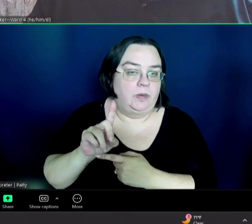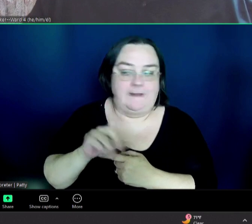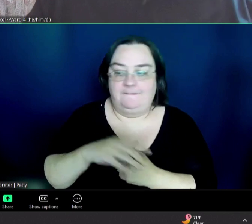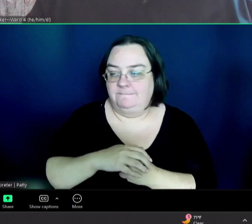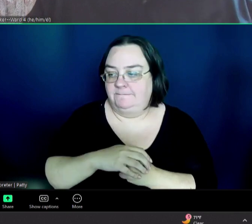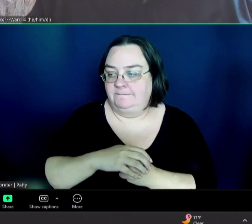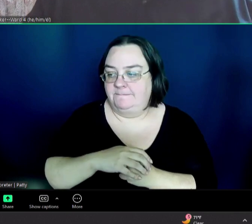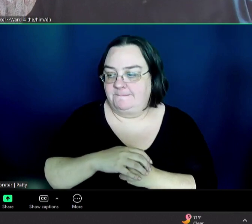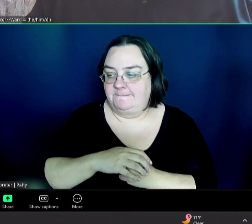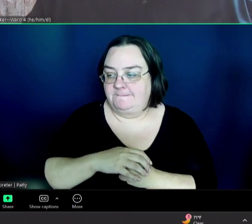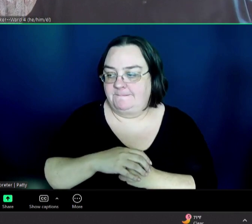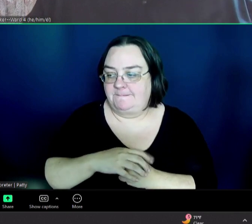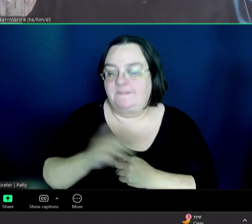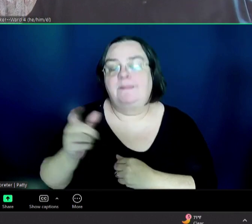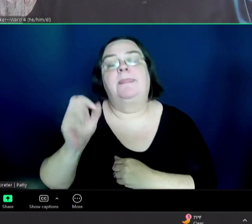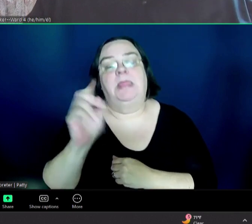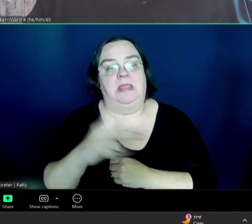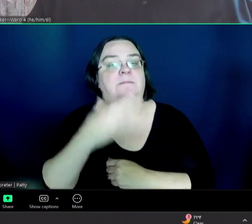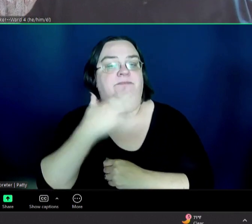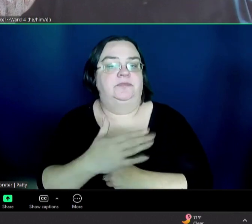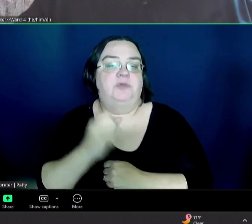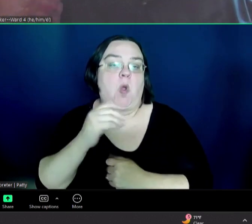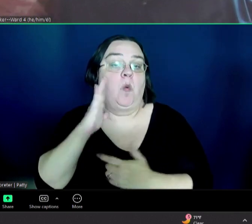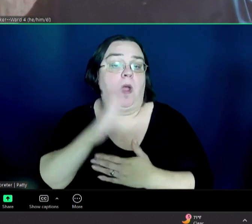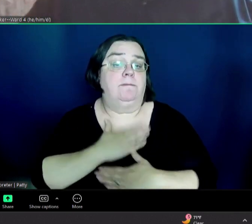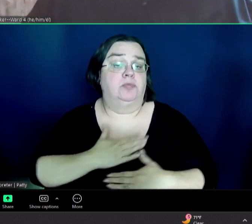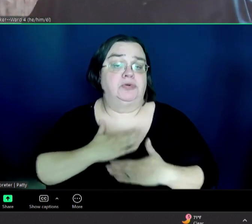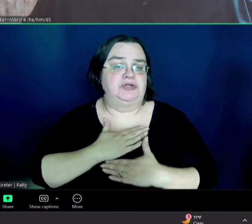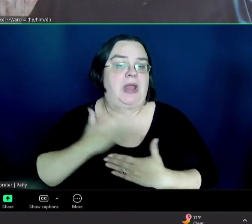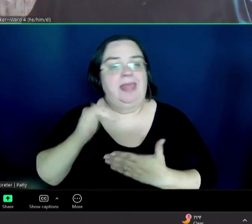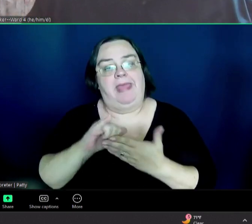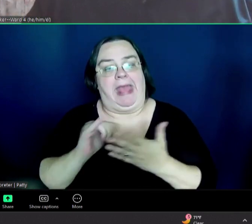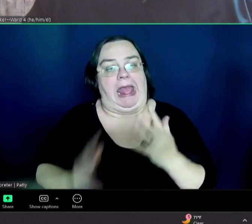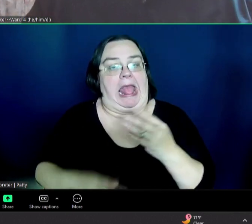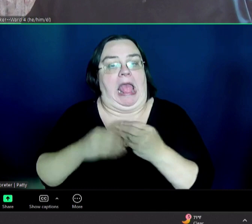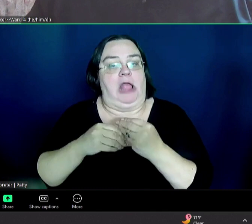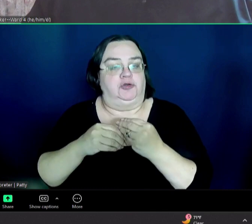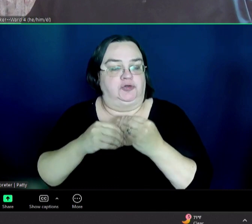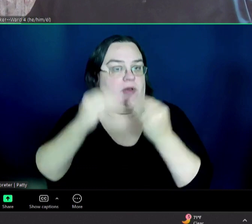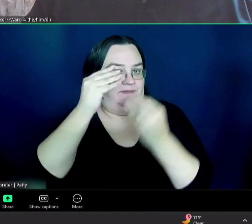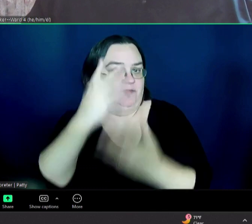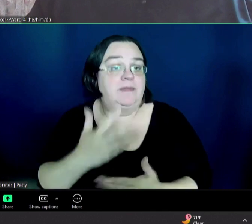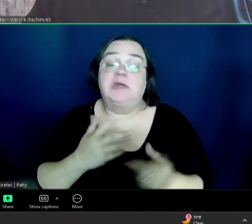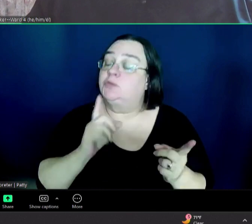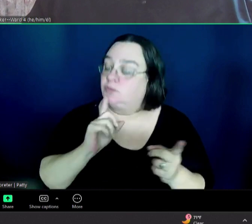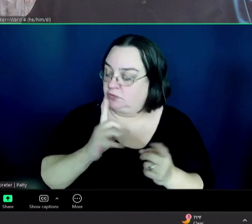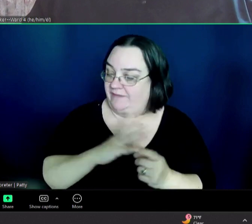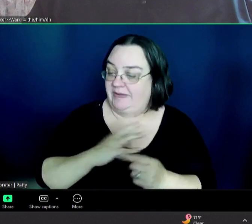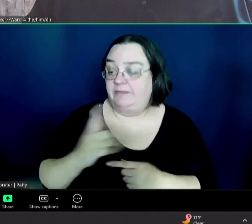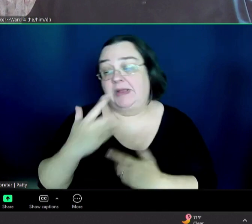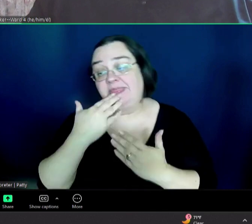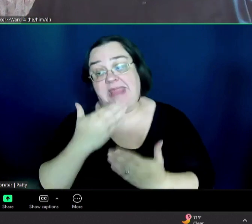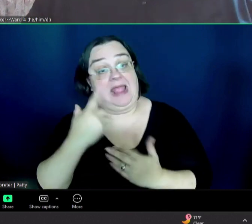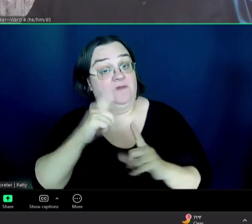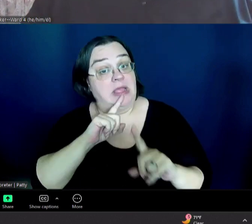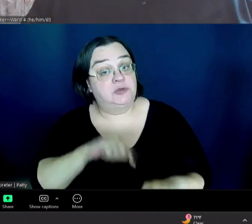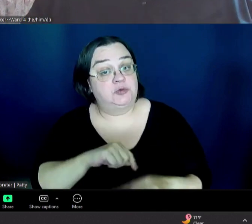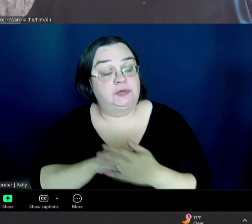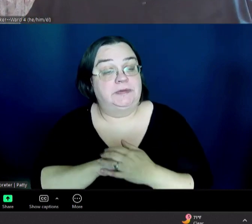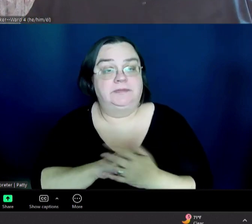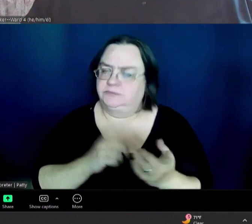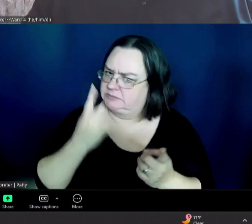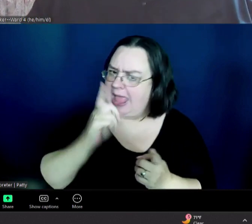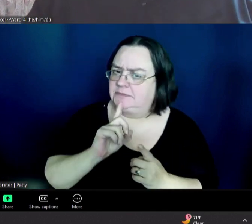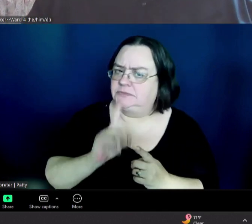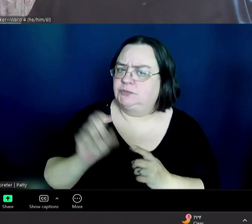Okay. Thank you. So I would appreciate that extra information. Sure. Thank you for answering. Absolutely.